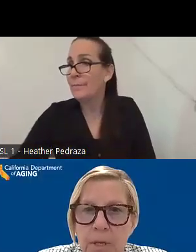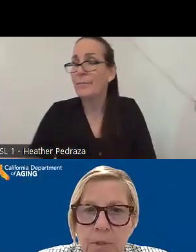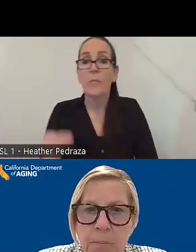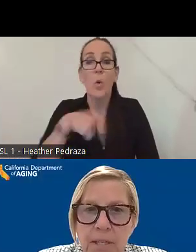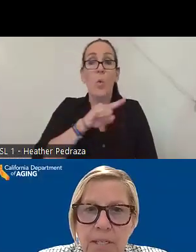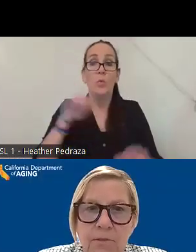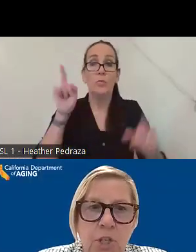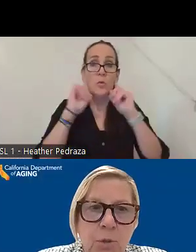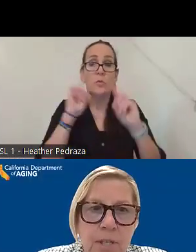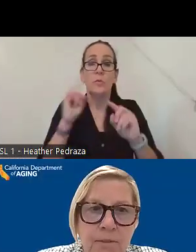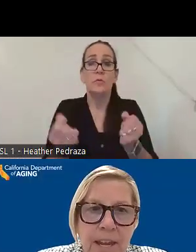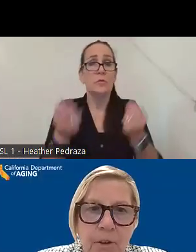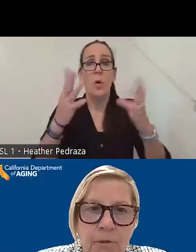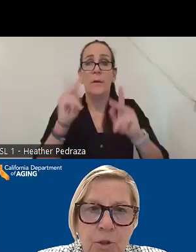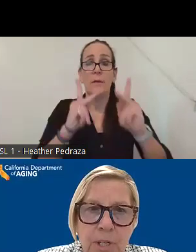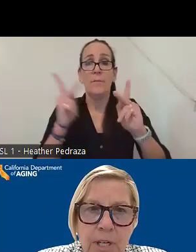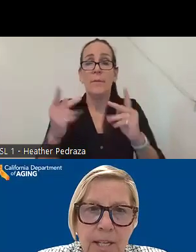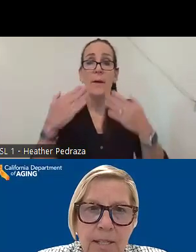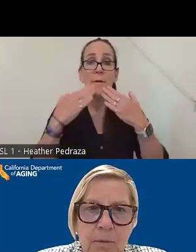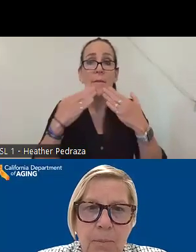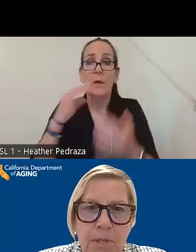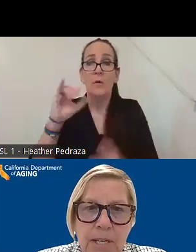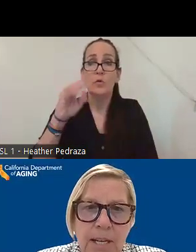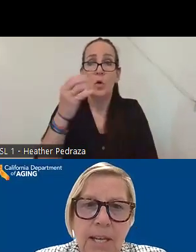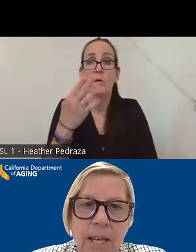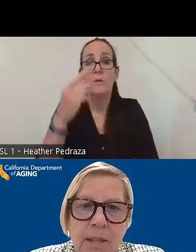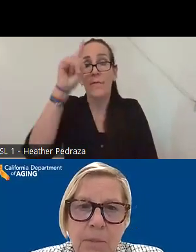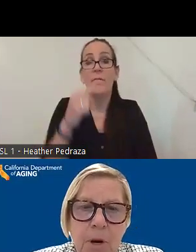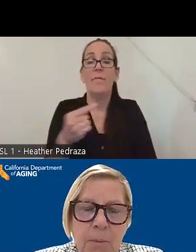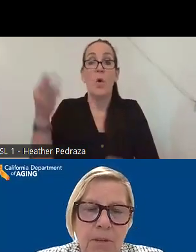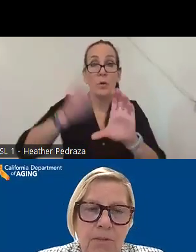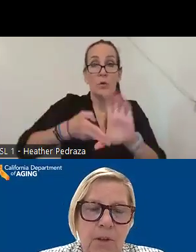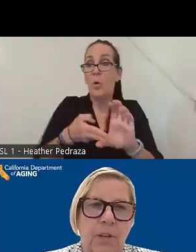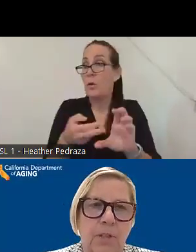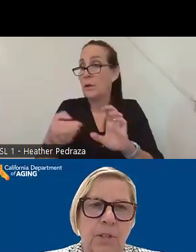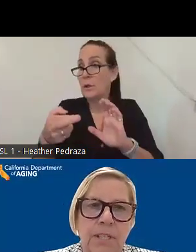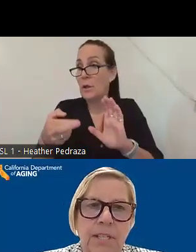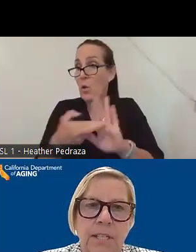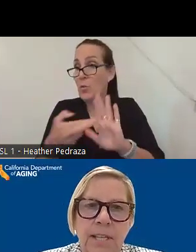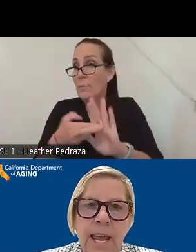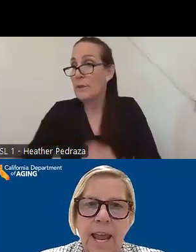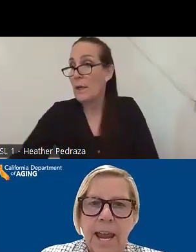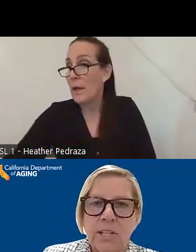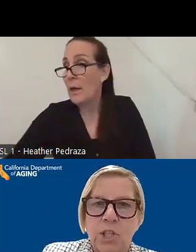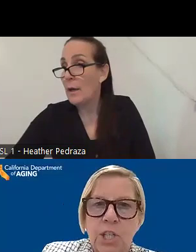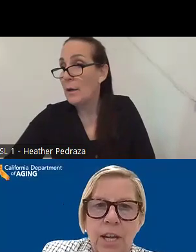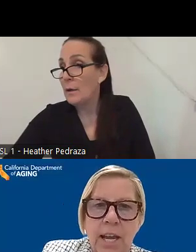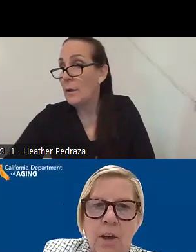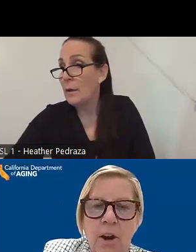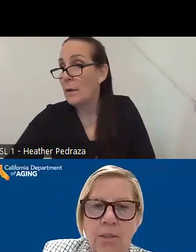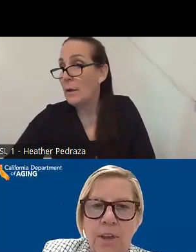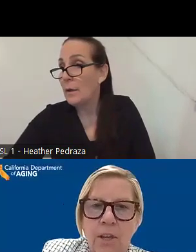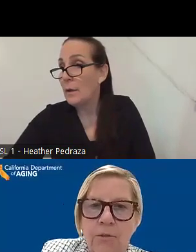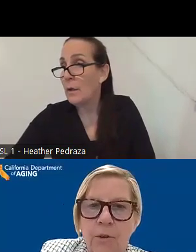and so many perspectives. Joseph, thank you for joining us and representing the Department of Healthcare Services. And to Sherry